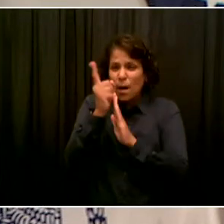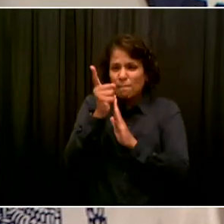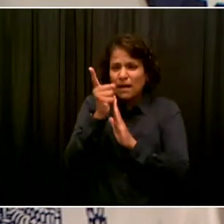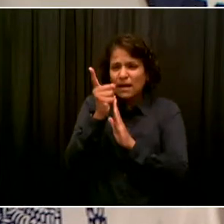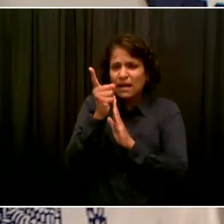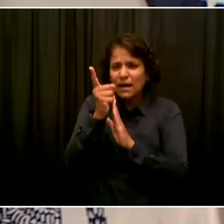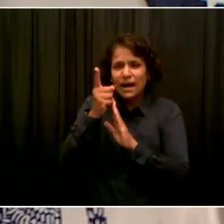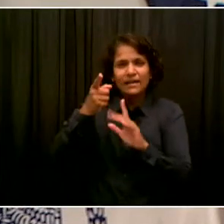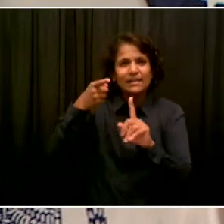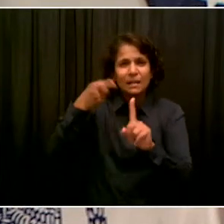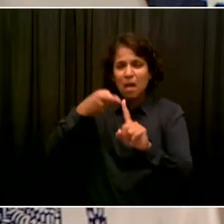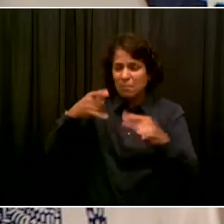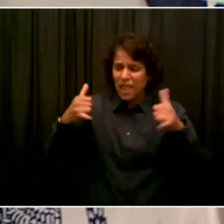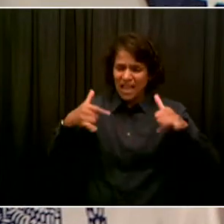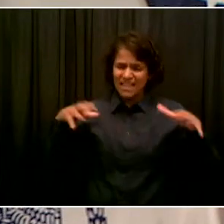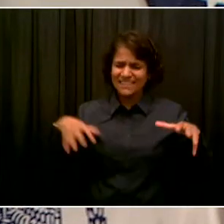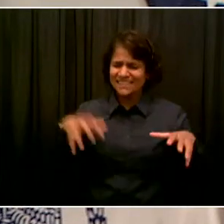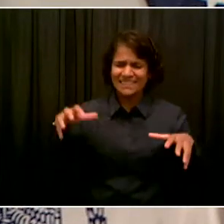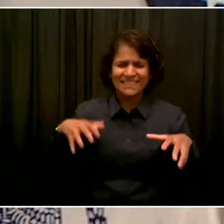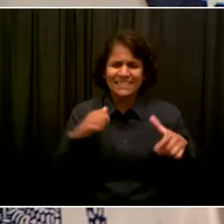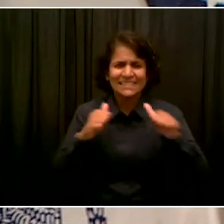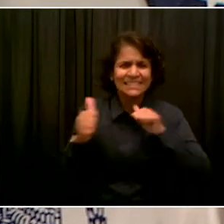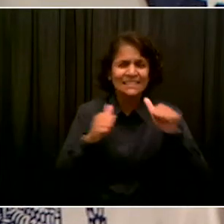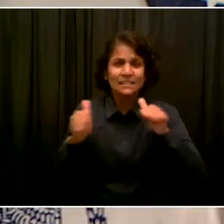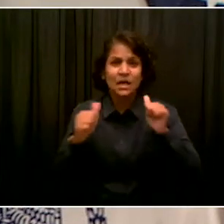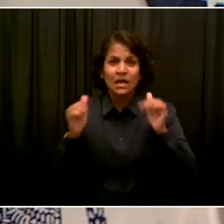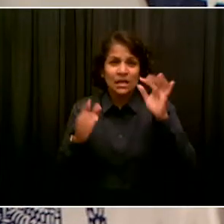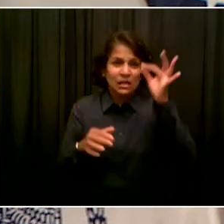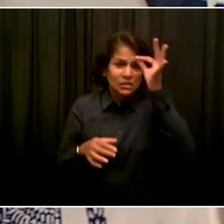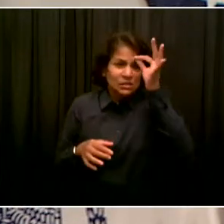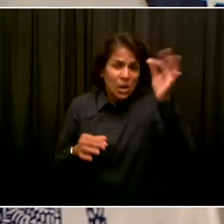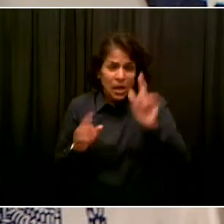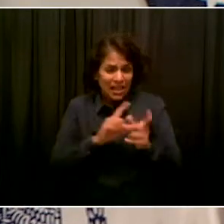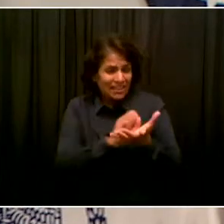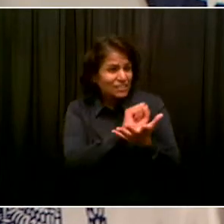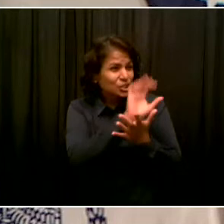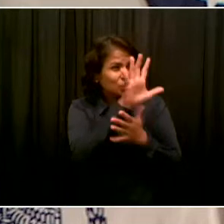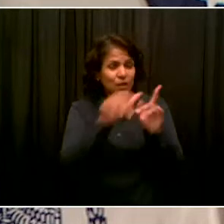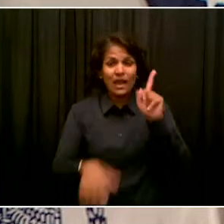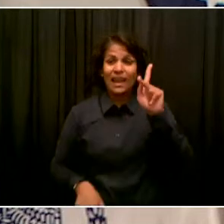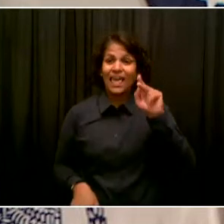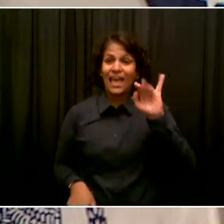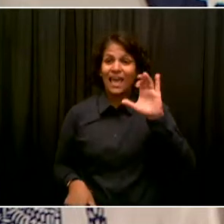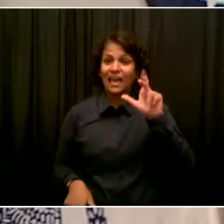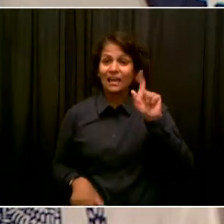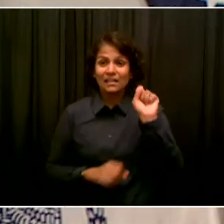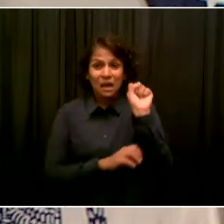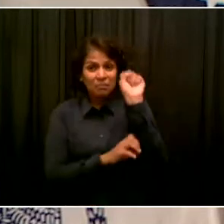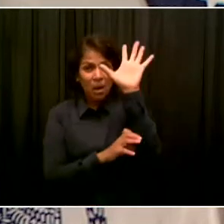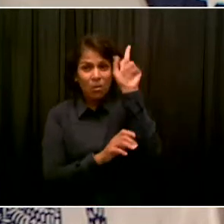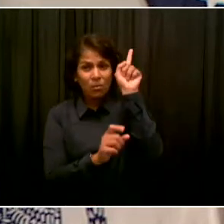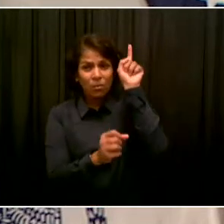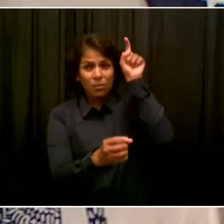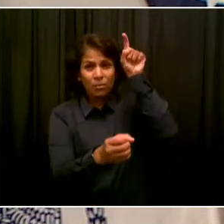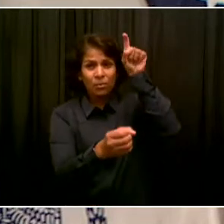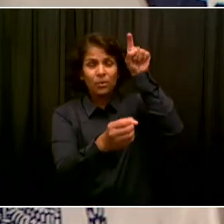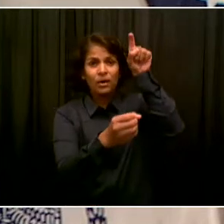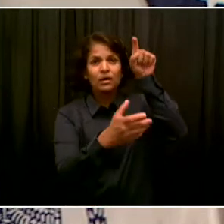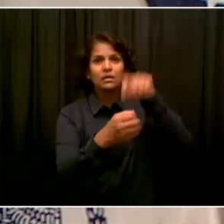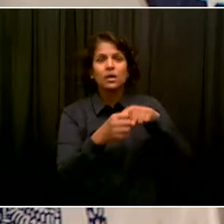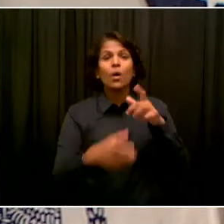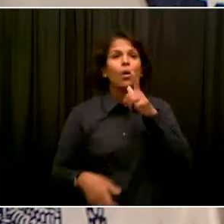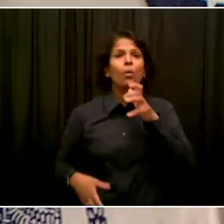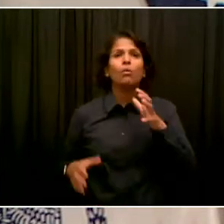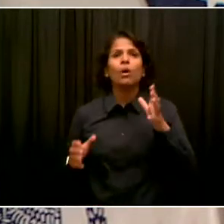more basket to win. And who comes forward? A great New York hero.